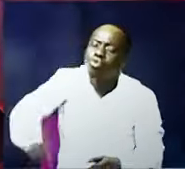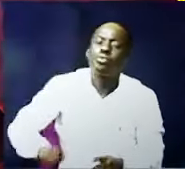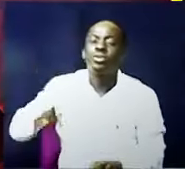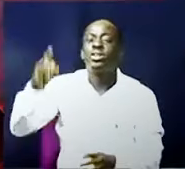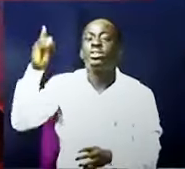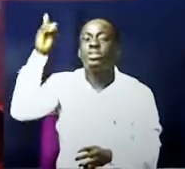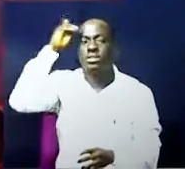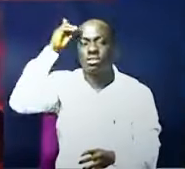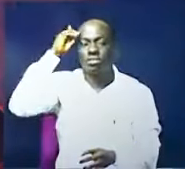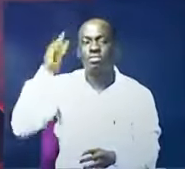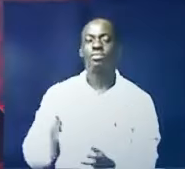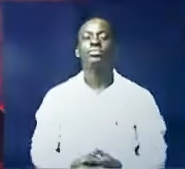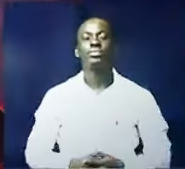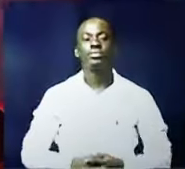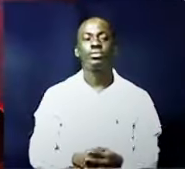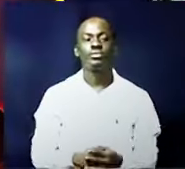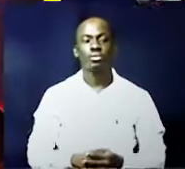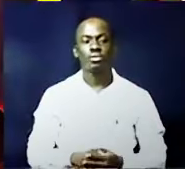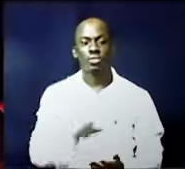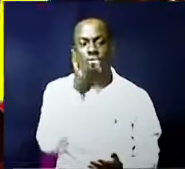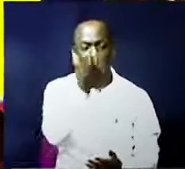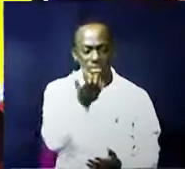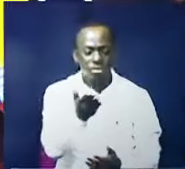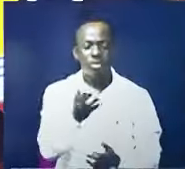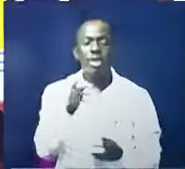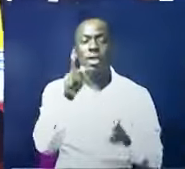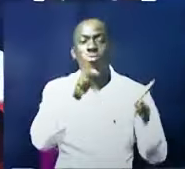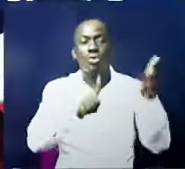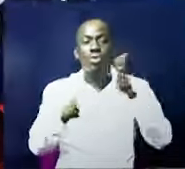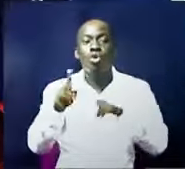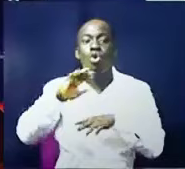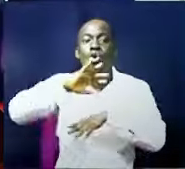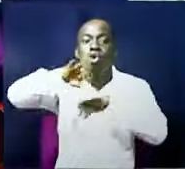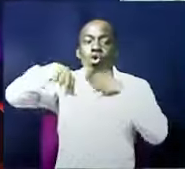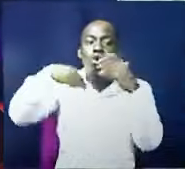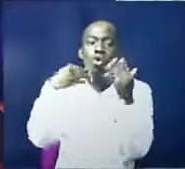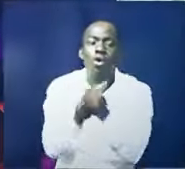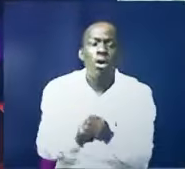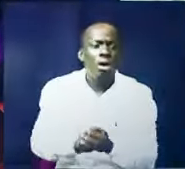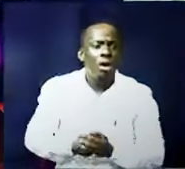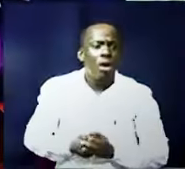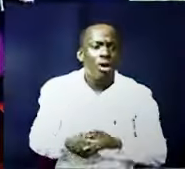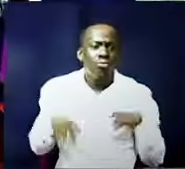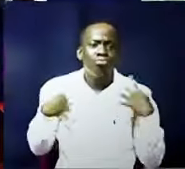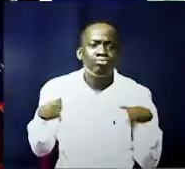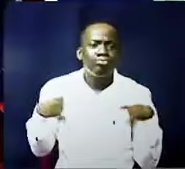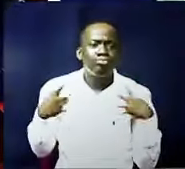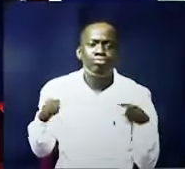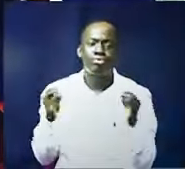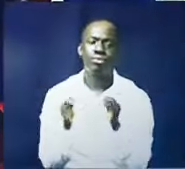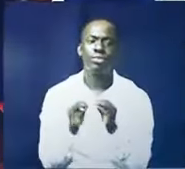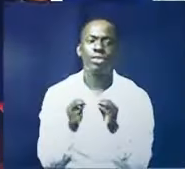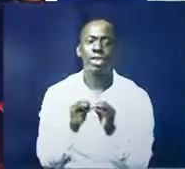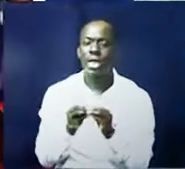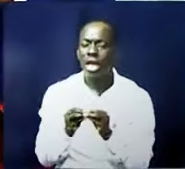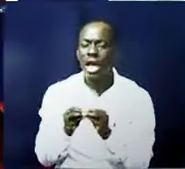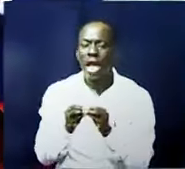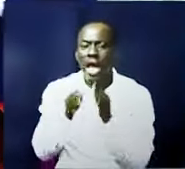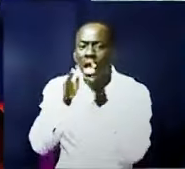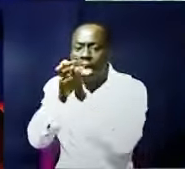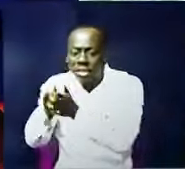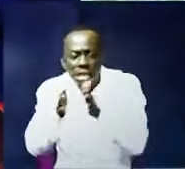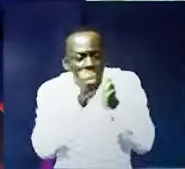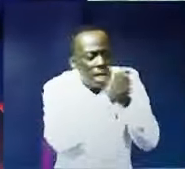27. The people were all so amazed that they asked each other, what